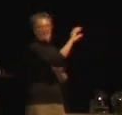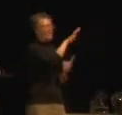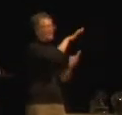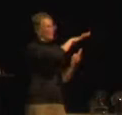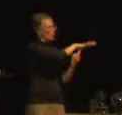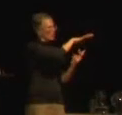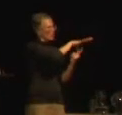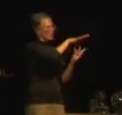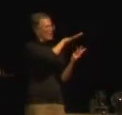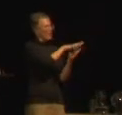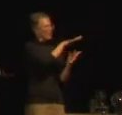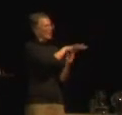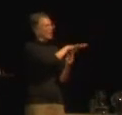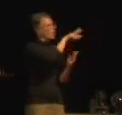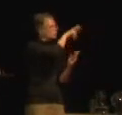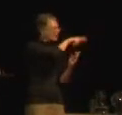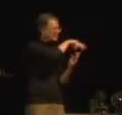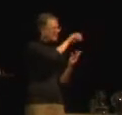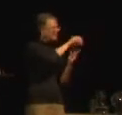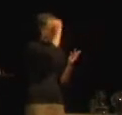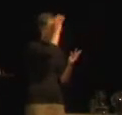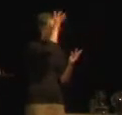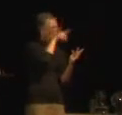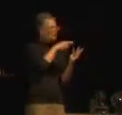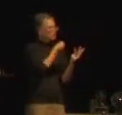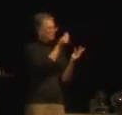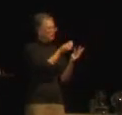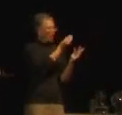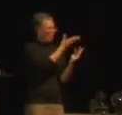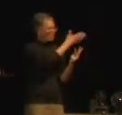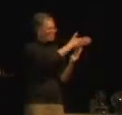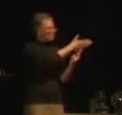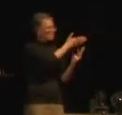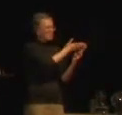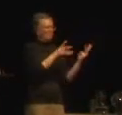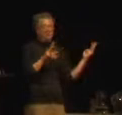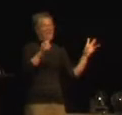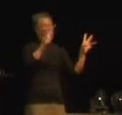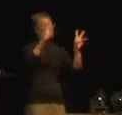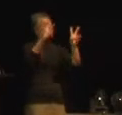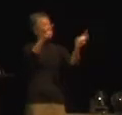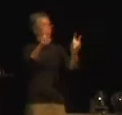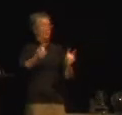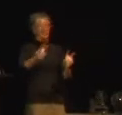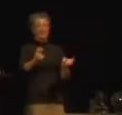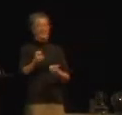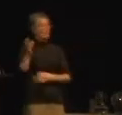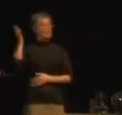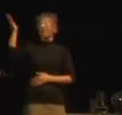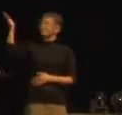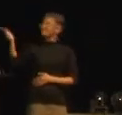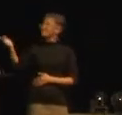areas: reading, knowledge, and Tonga. Within these strategic priorities were the two statements on the slide. One, born digital content